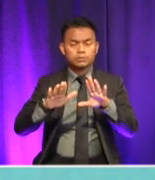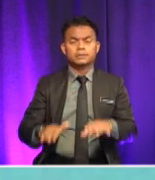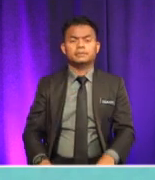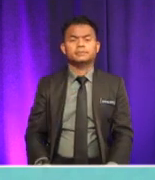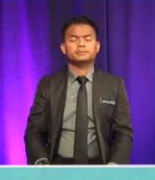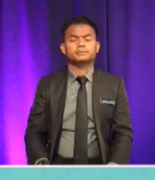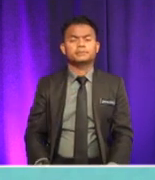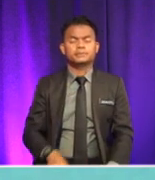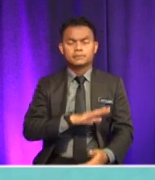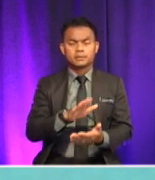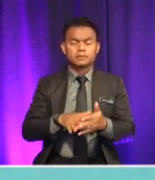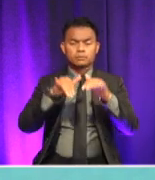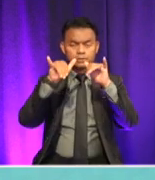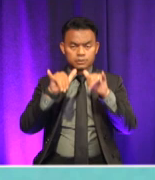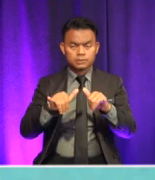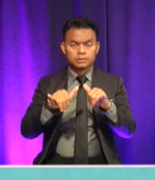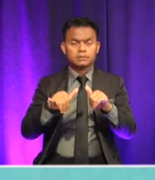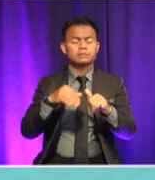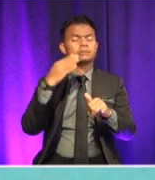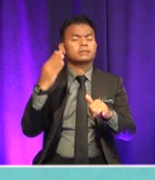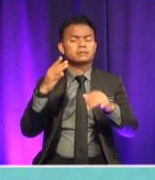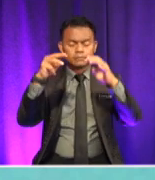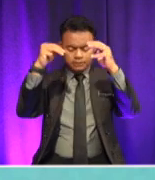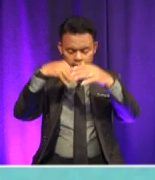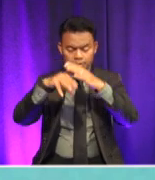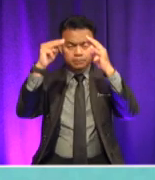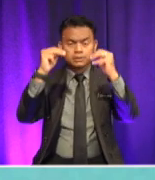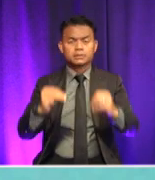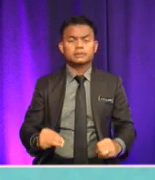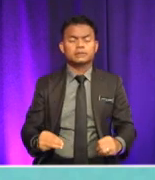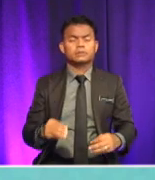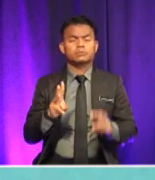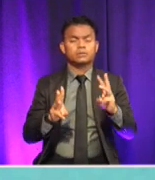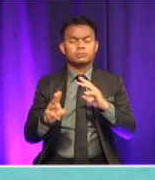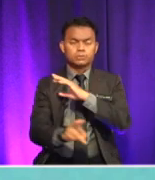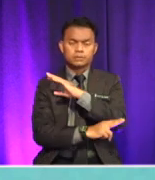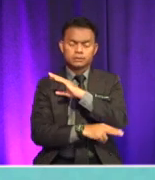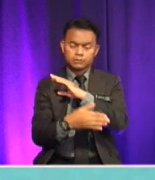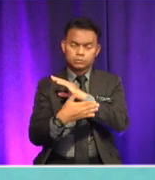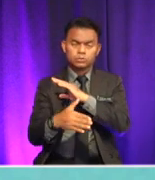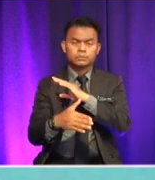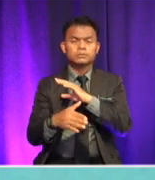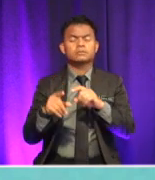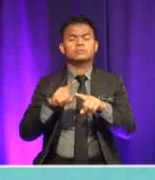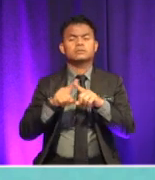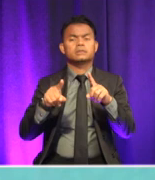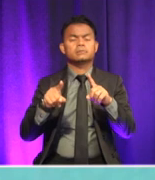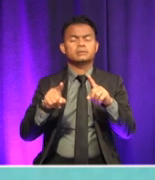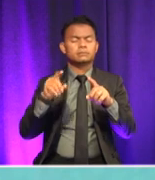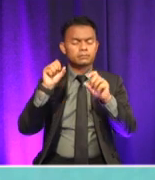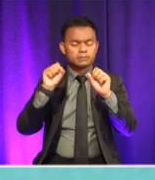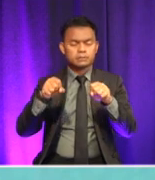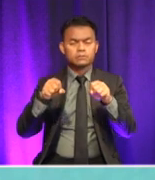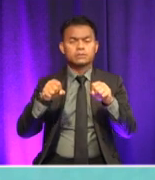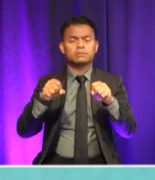are seen as a threat in the chicken community. Even after she was punished, because she got caught, she still do the things that she wants to do, which